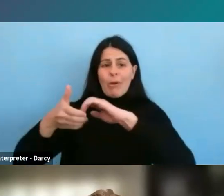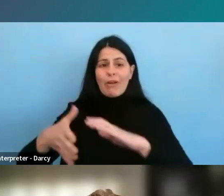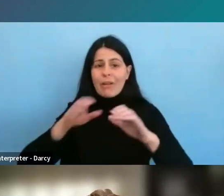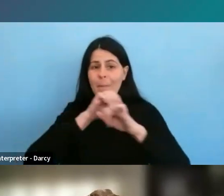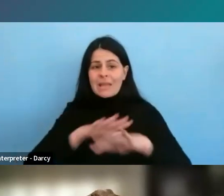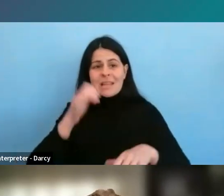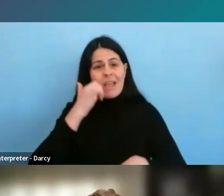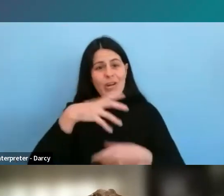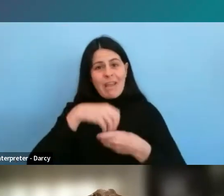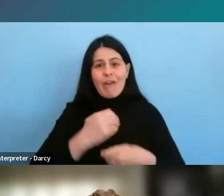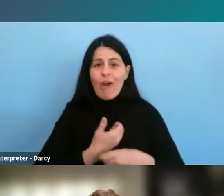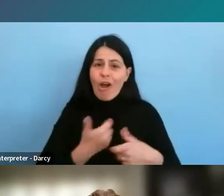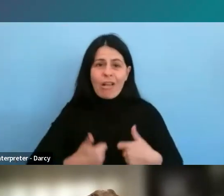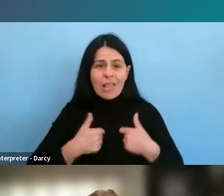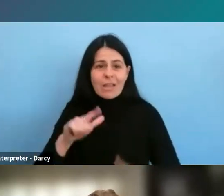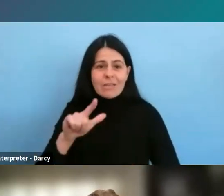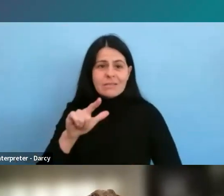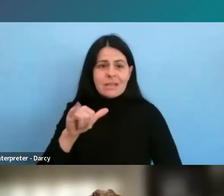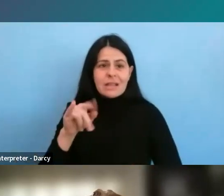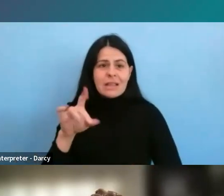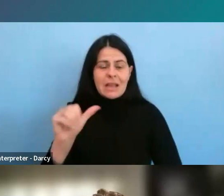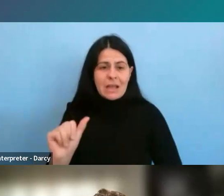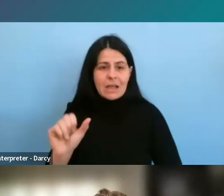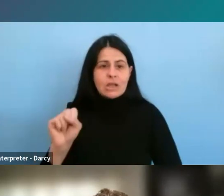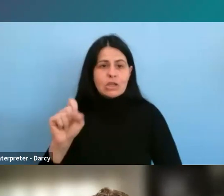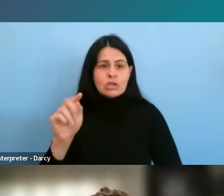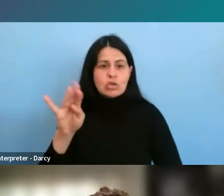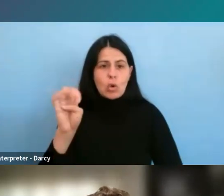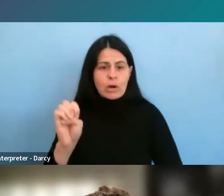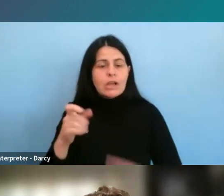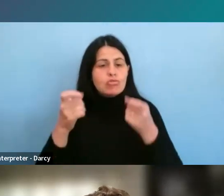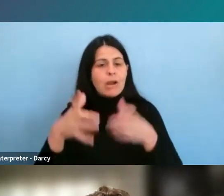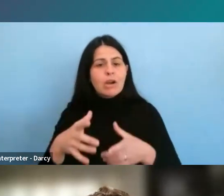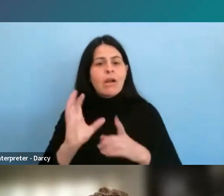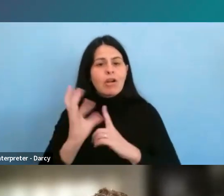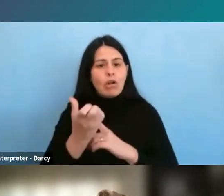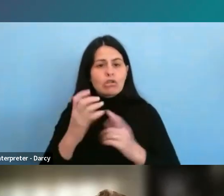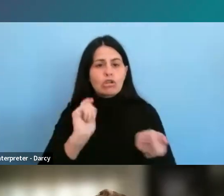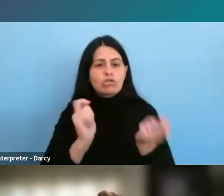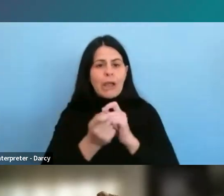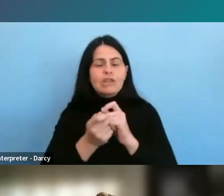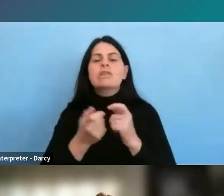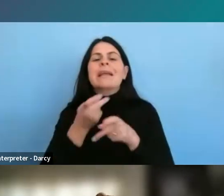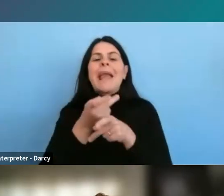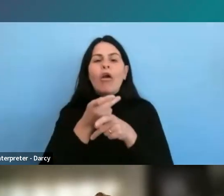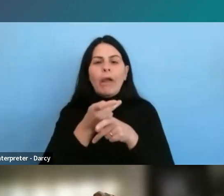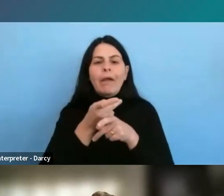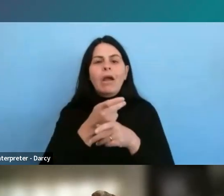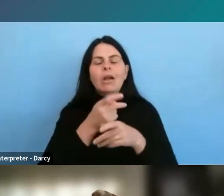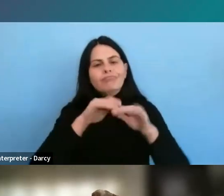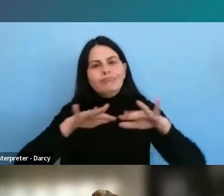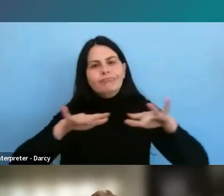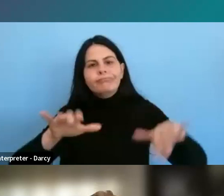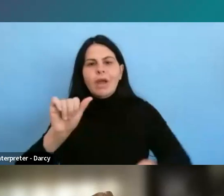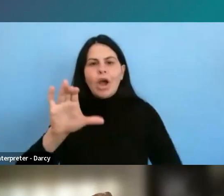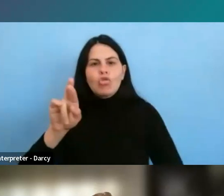lives, Lydia, Storie, Director of Culture Change and Caring Across Generations. So thank you so much for